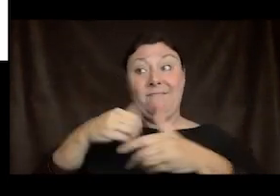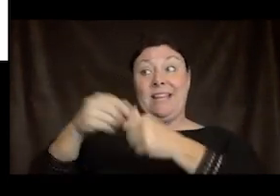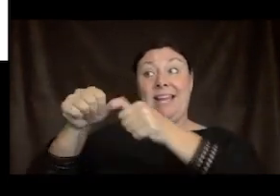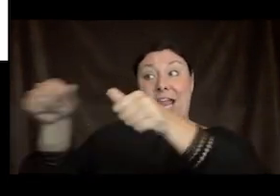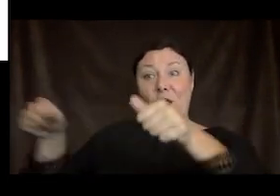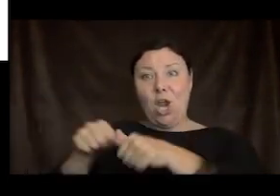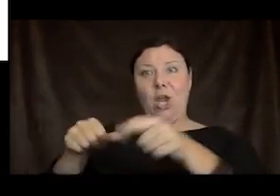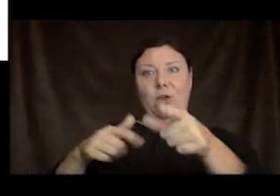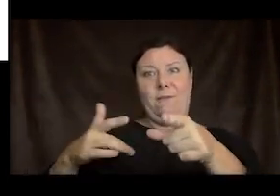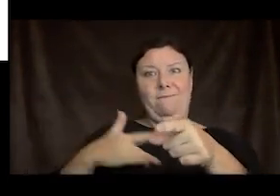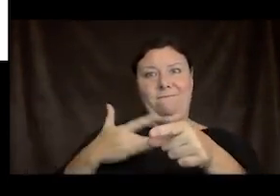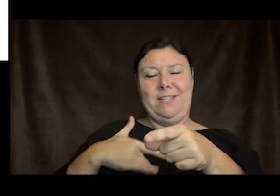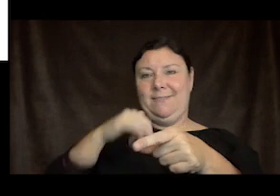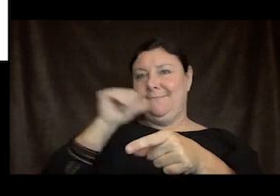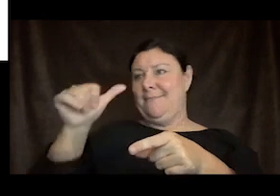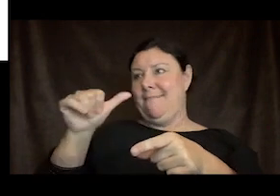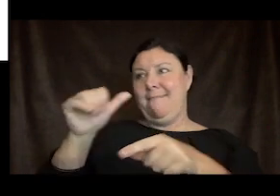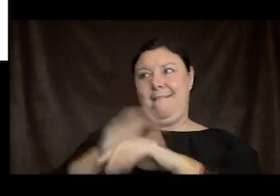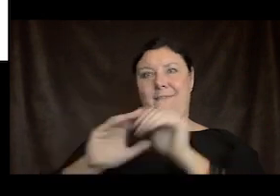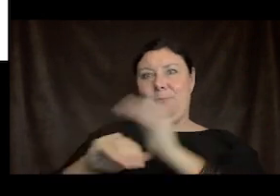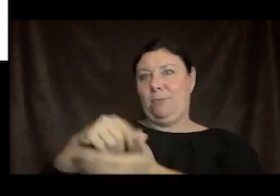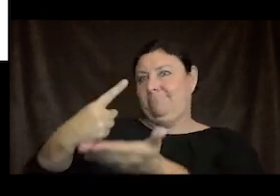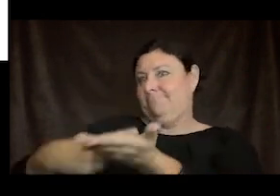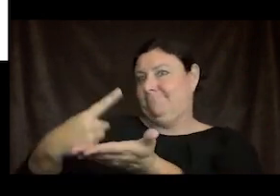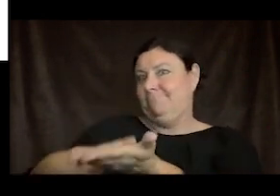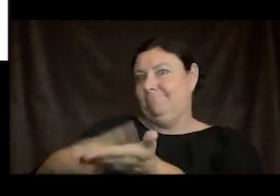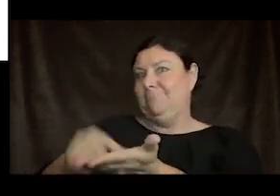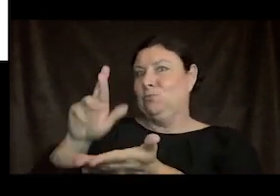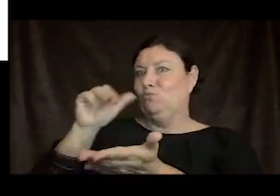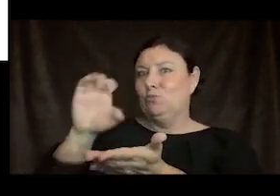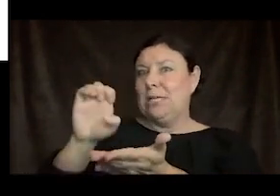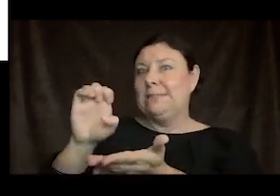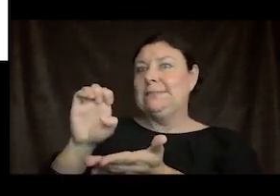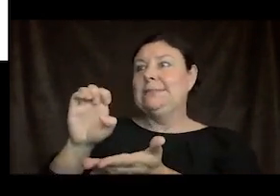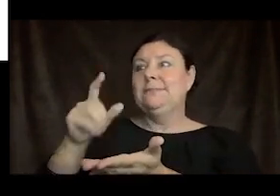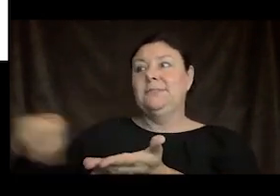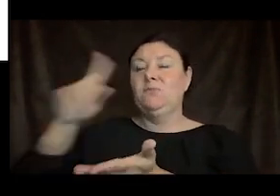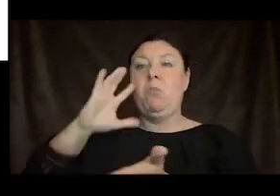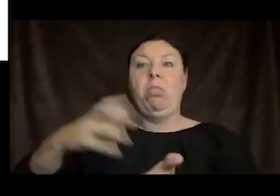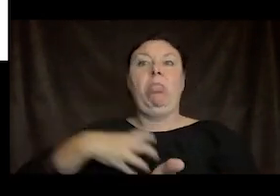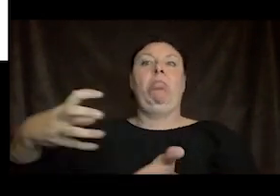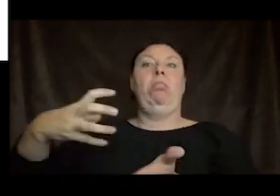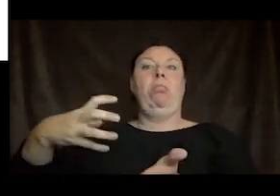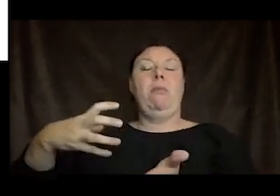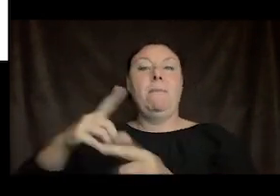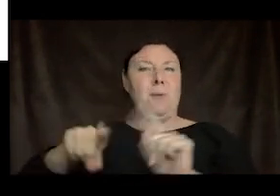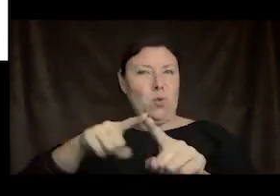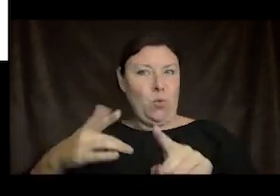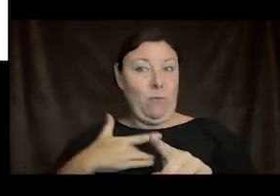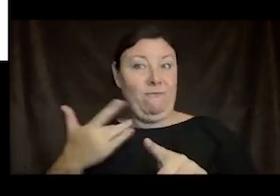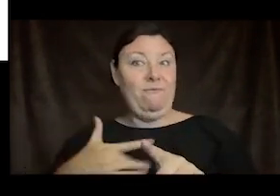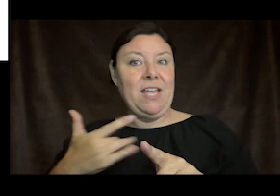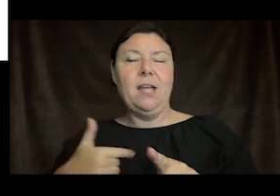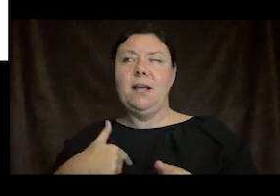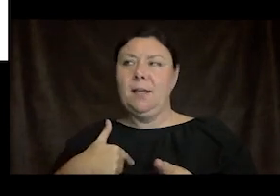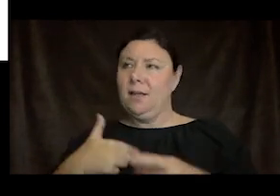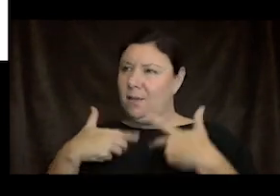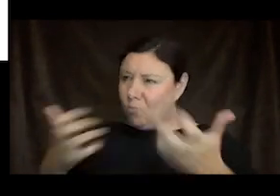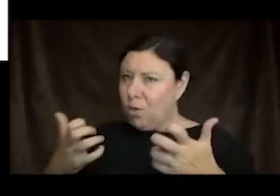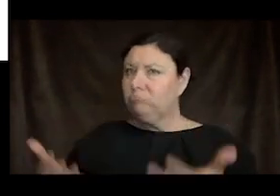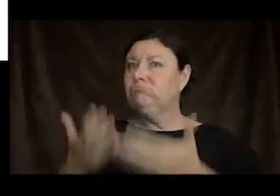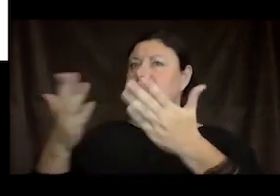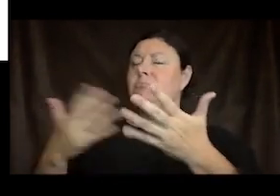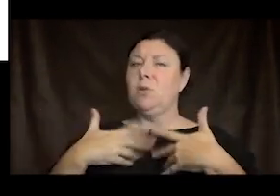you are concerned that this would not be well received, but you strongly feel that it's something that you still want